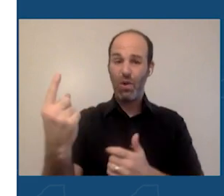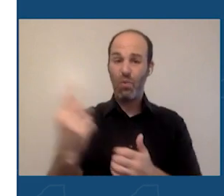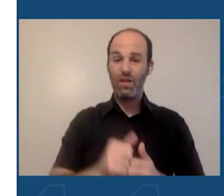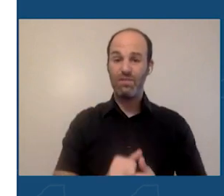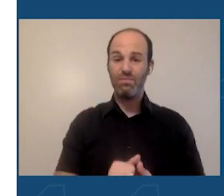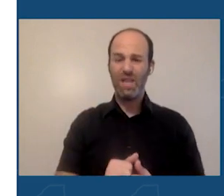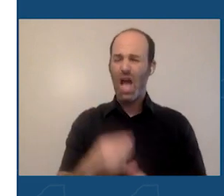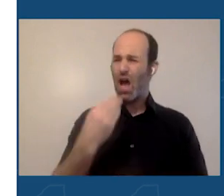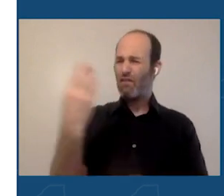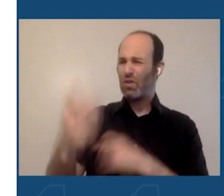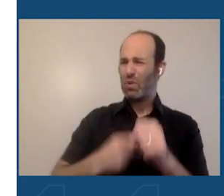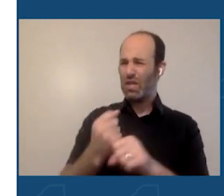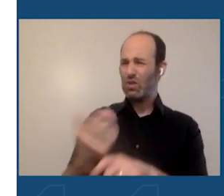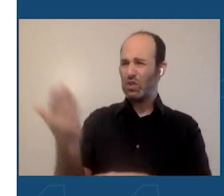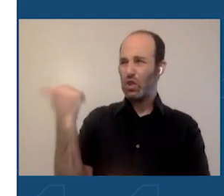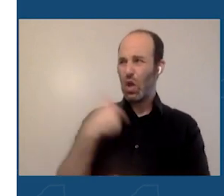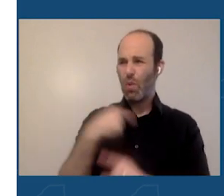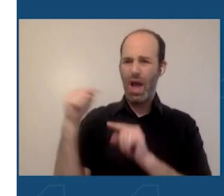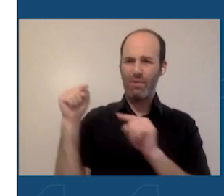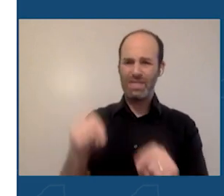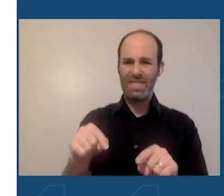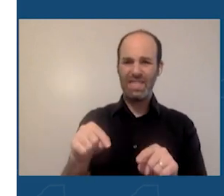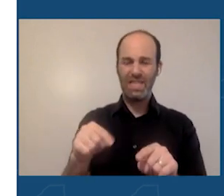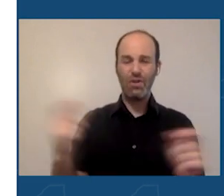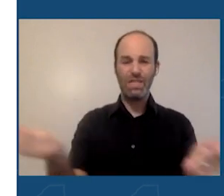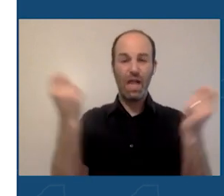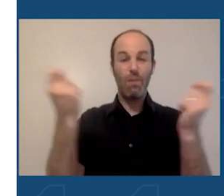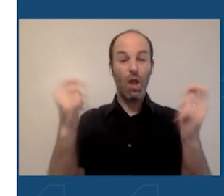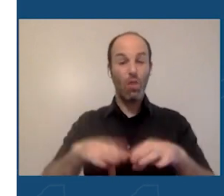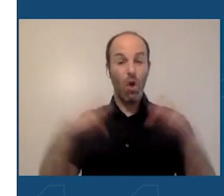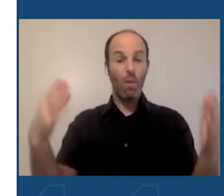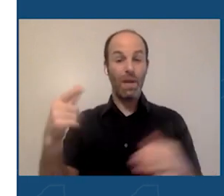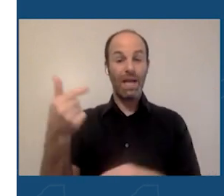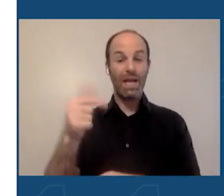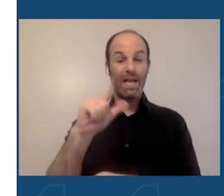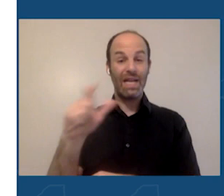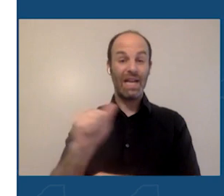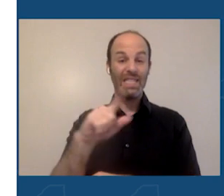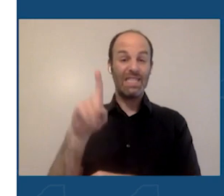back I was here to celebrate the opening of the gazebo at Frick Park,